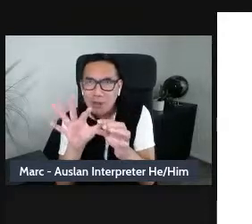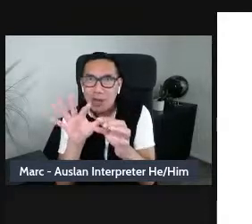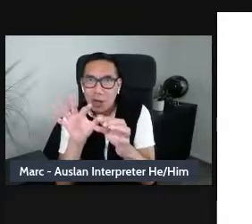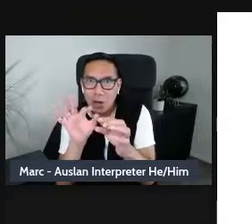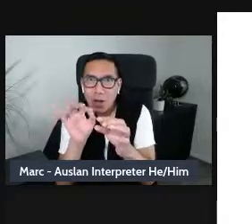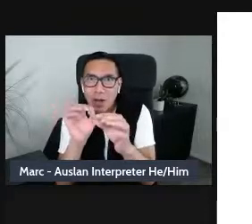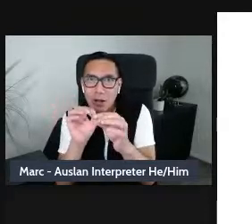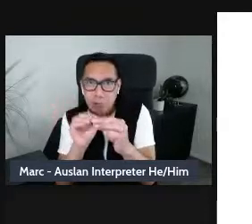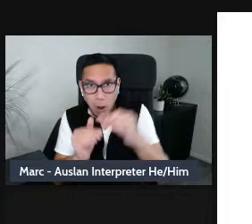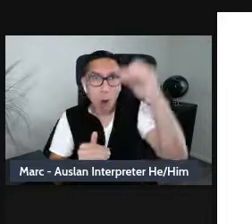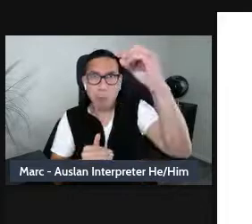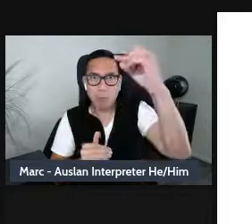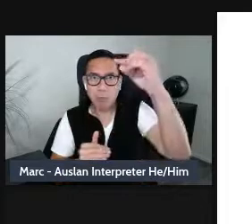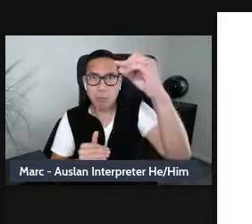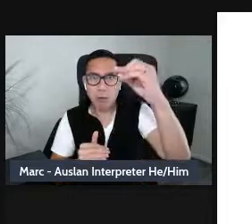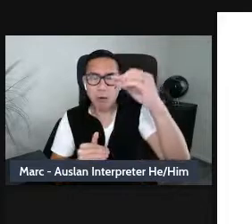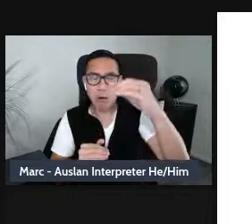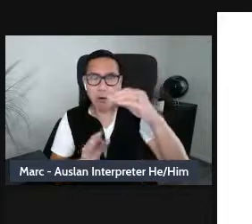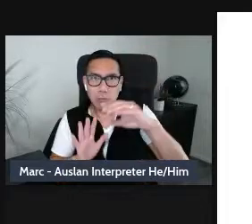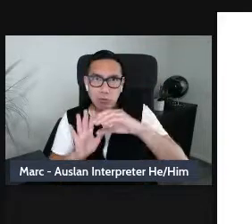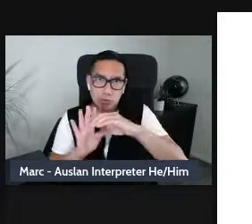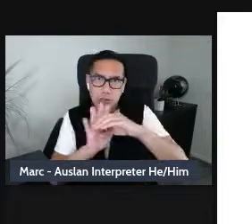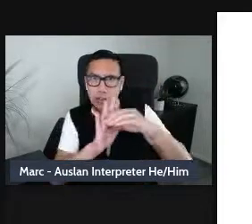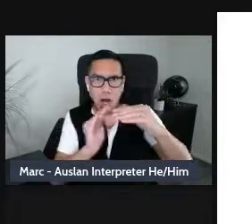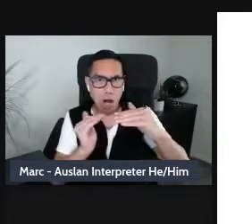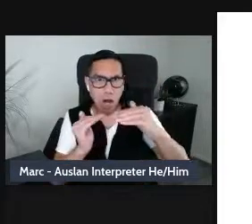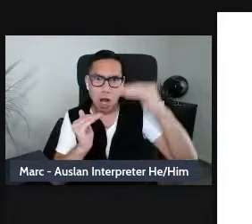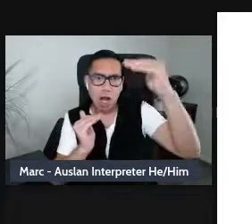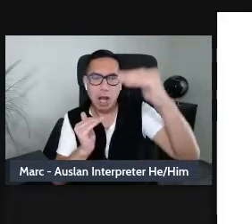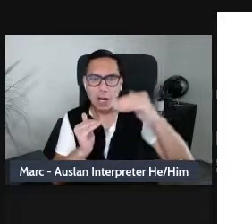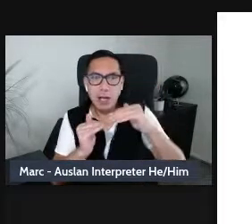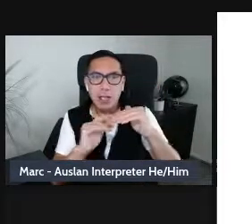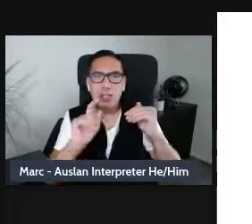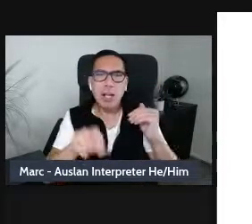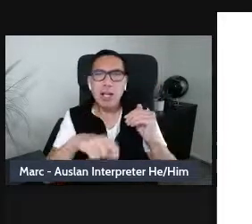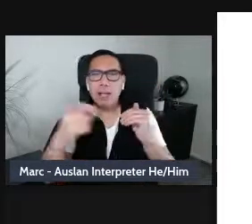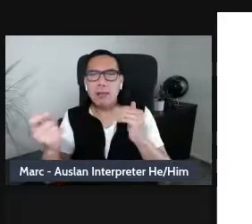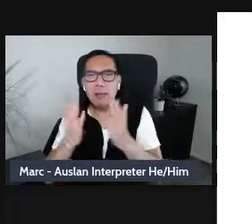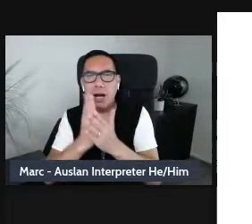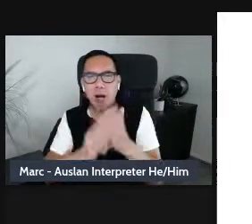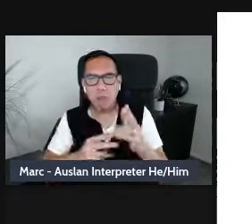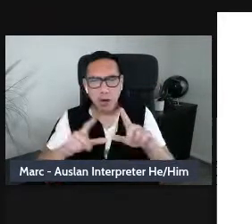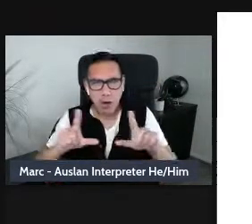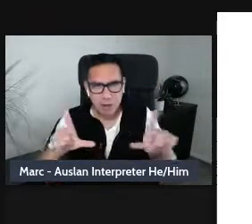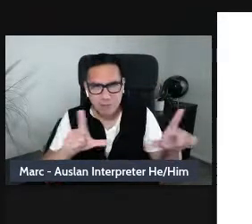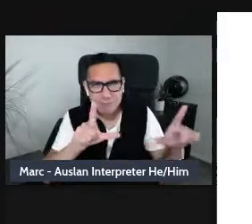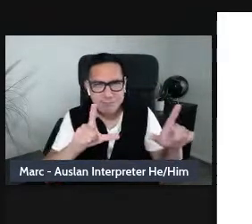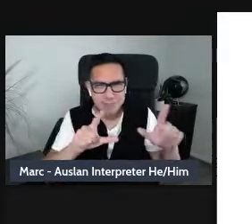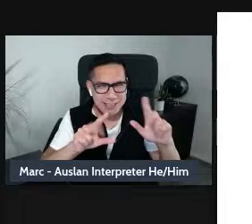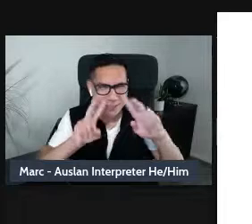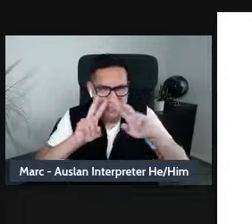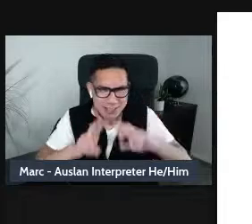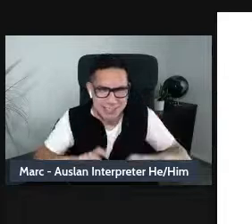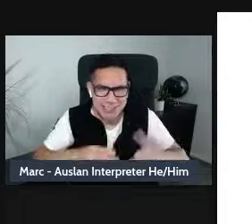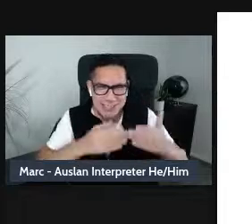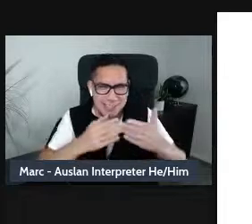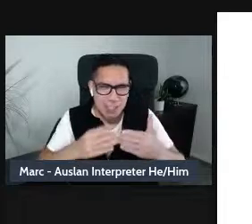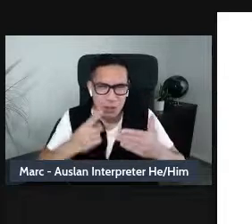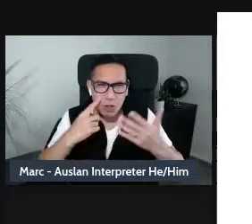rise. And so the next part of the study was sort of to try and work out what that molecule might